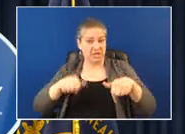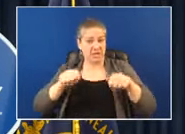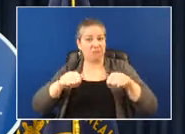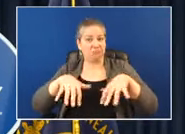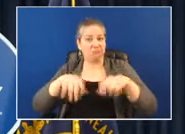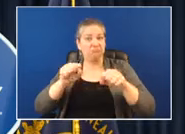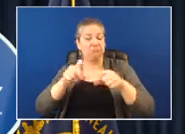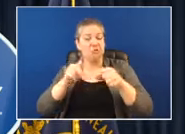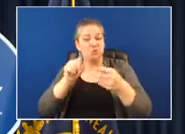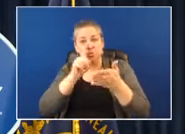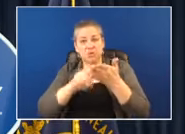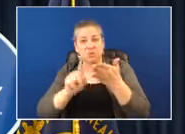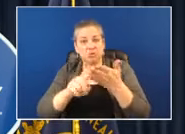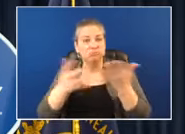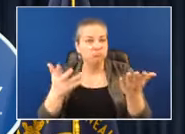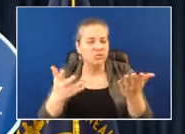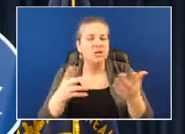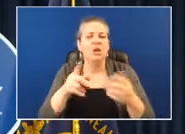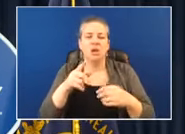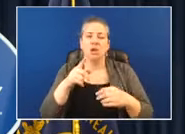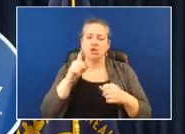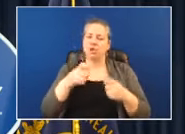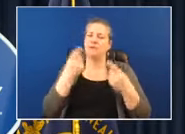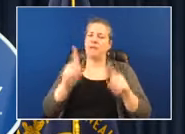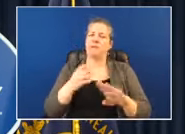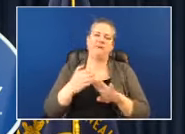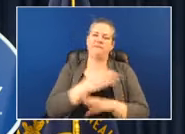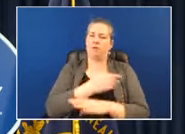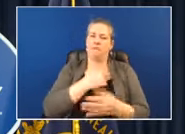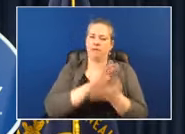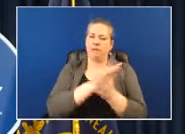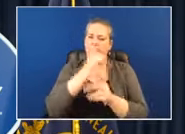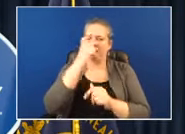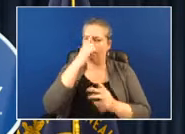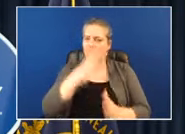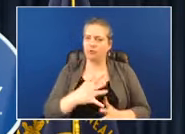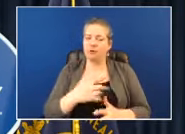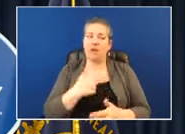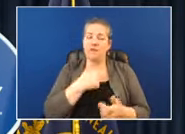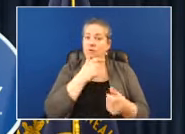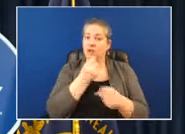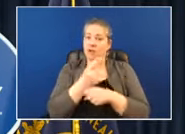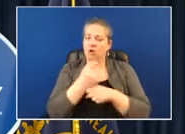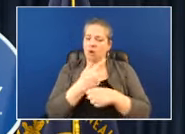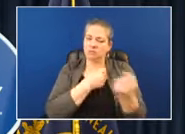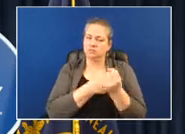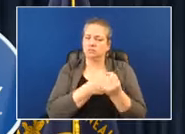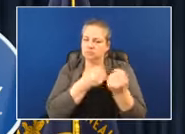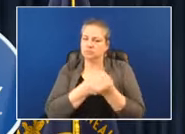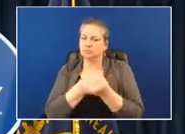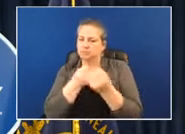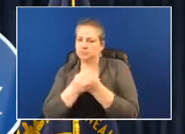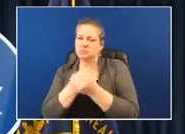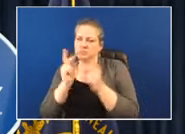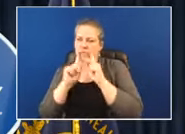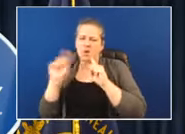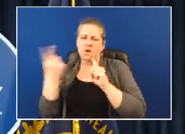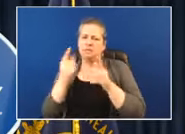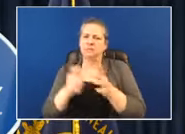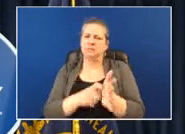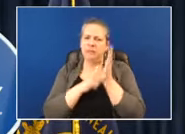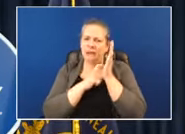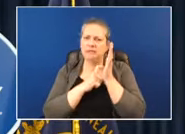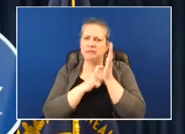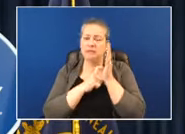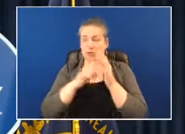happened before I became governor. I've supported it every year that I've been governor, and the people demand it. They should know that as